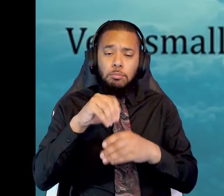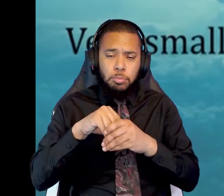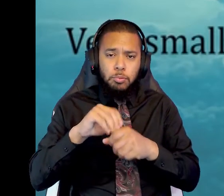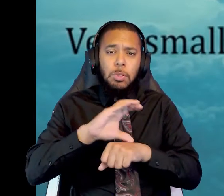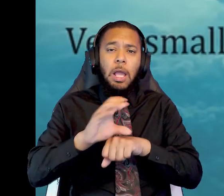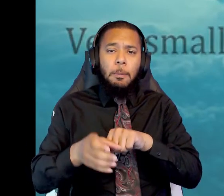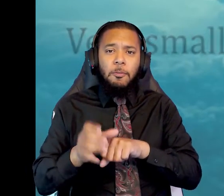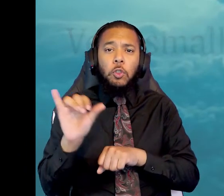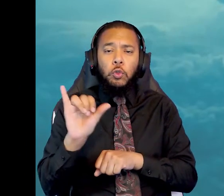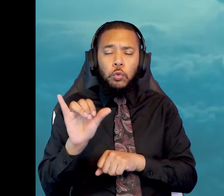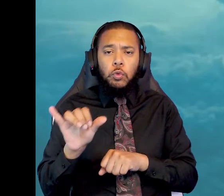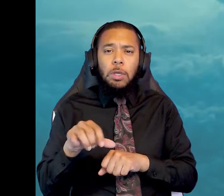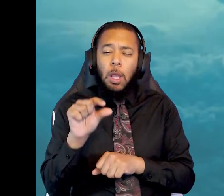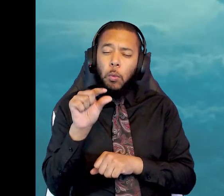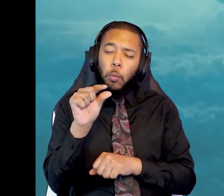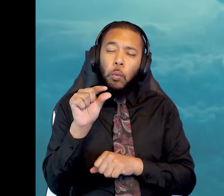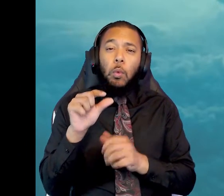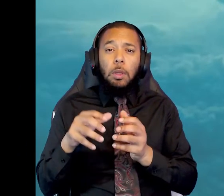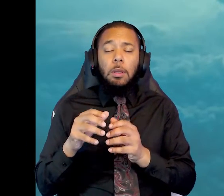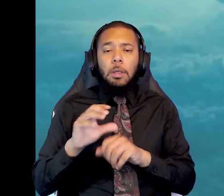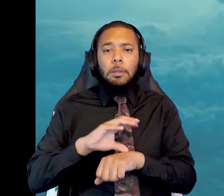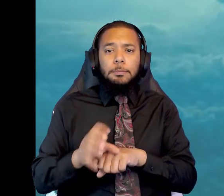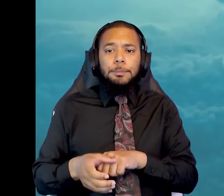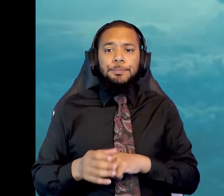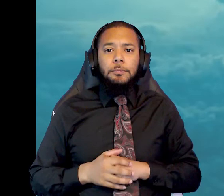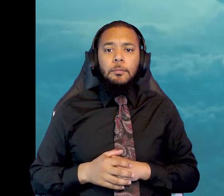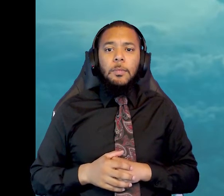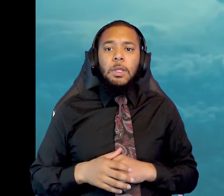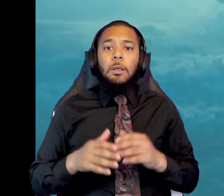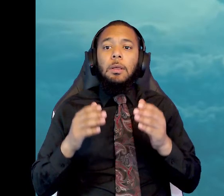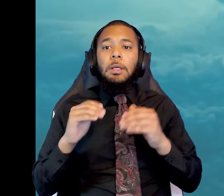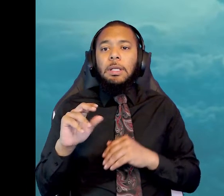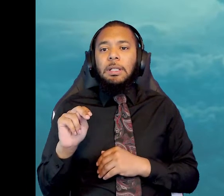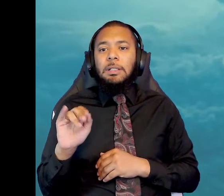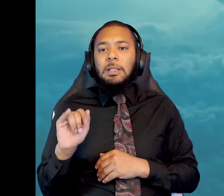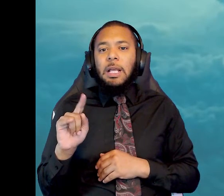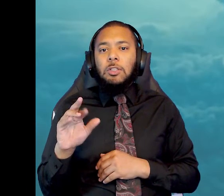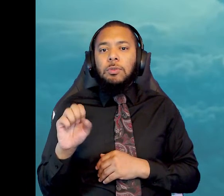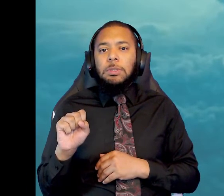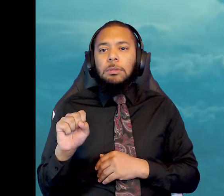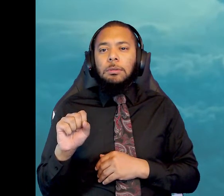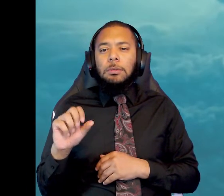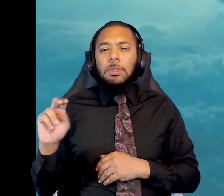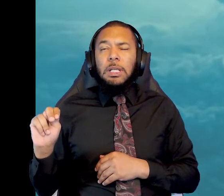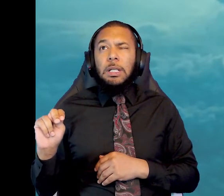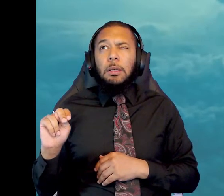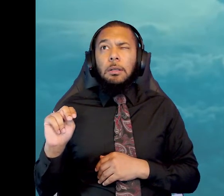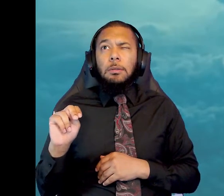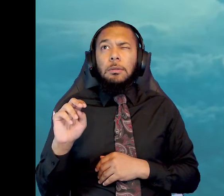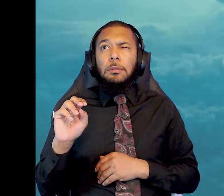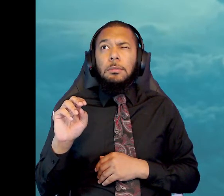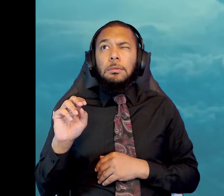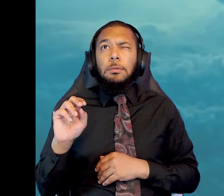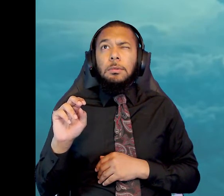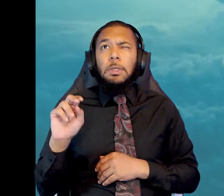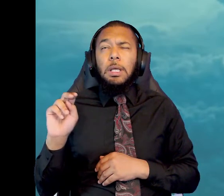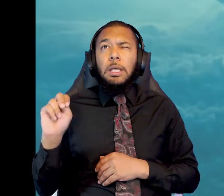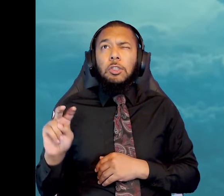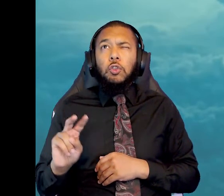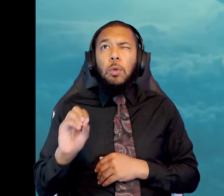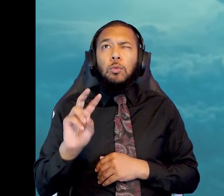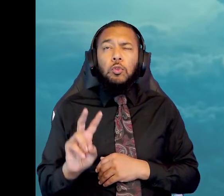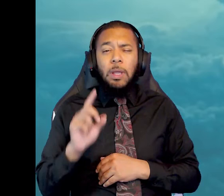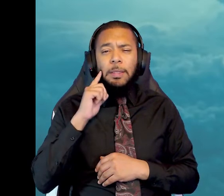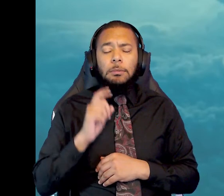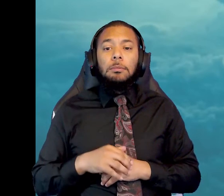well. Following hydrogen, there's some nitrous oxide from natural processes, and then, of course, ozone. And again, ozone is one